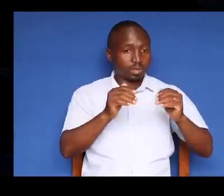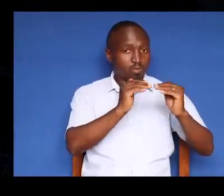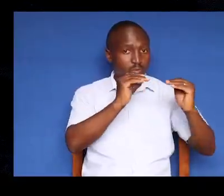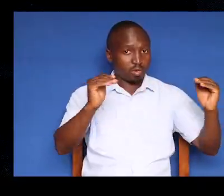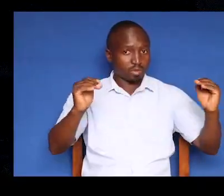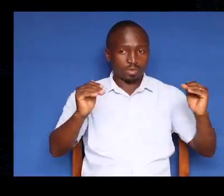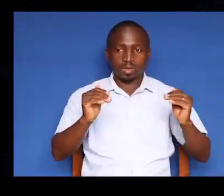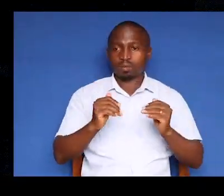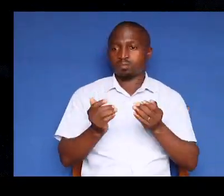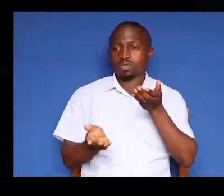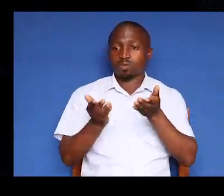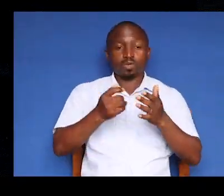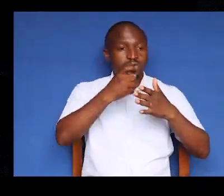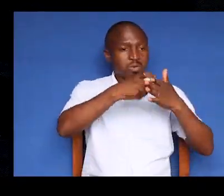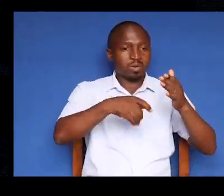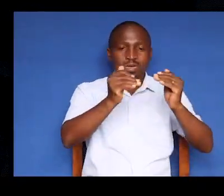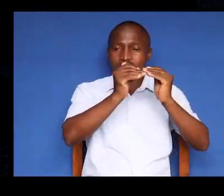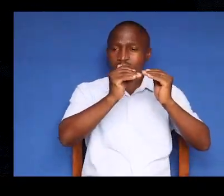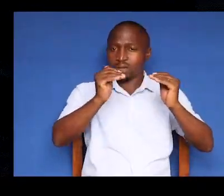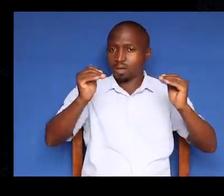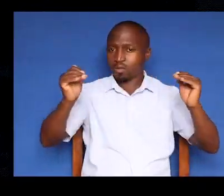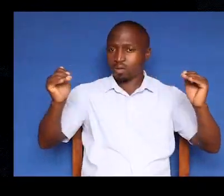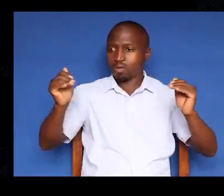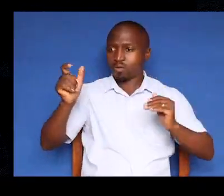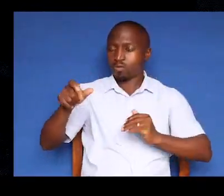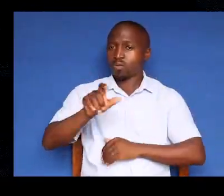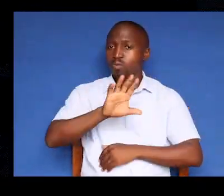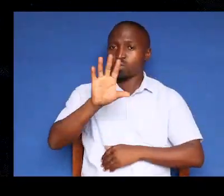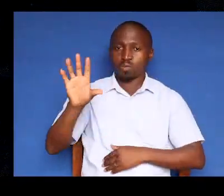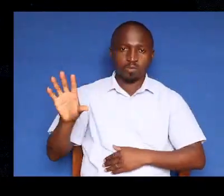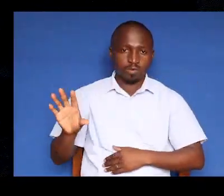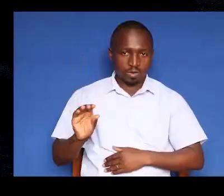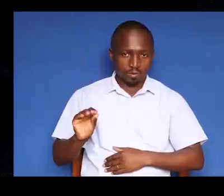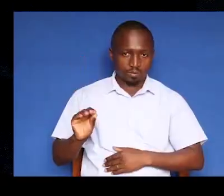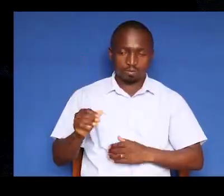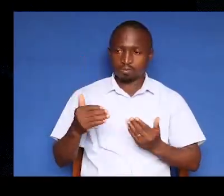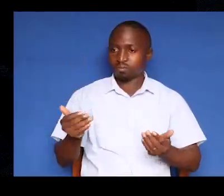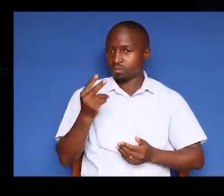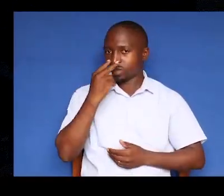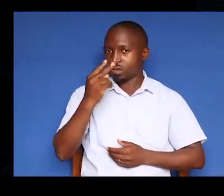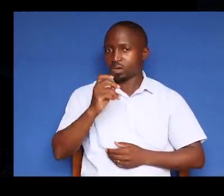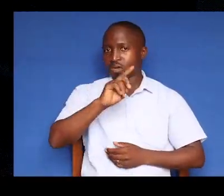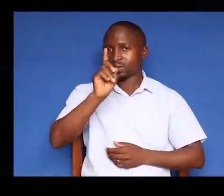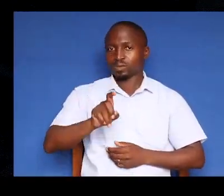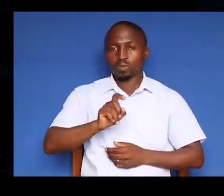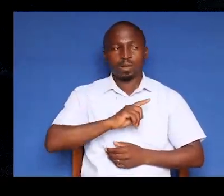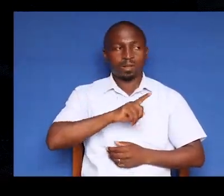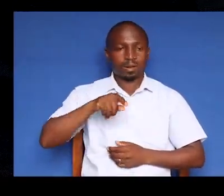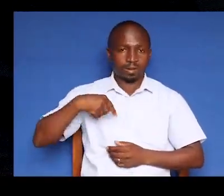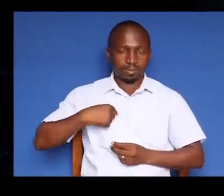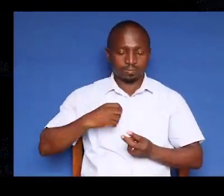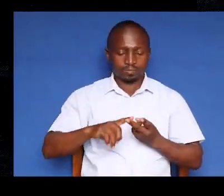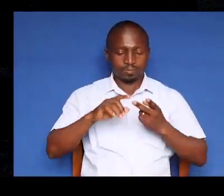all. Proportion when the tax rate is the same to all. So let's see our question. First,